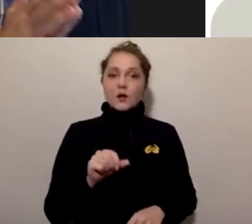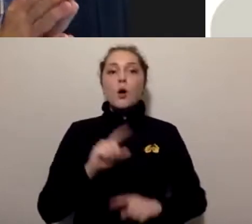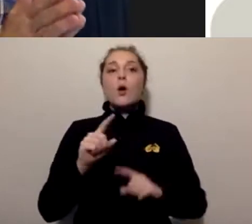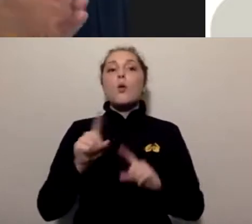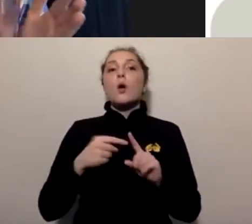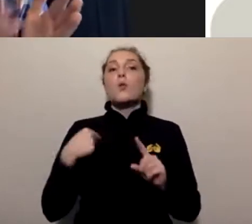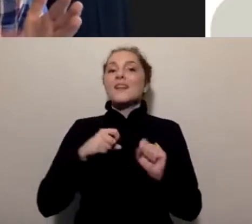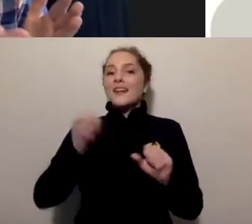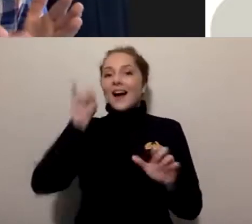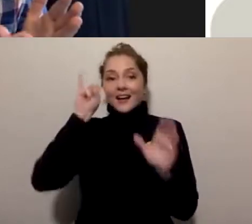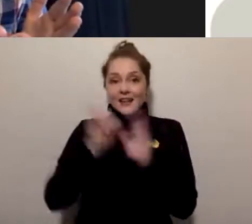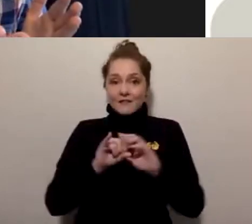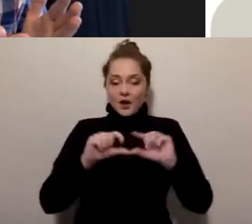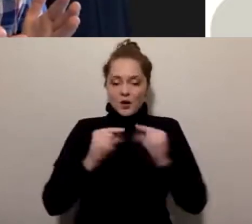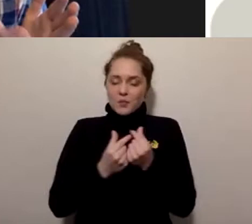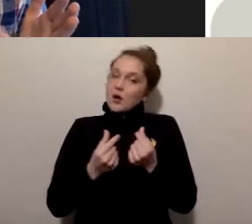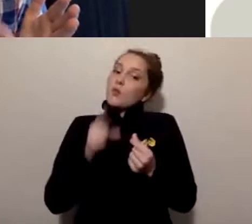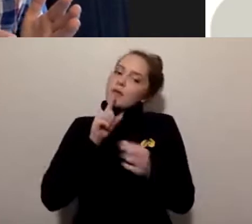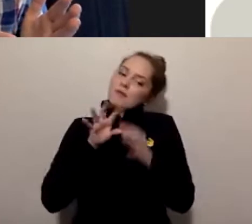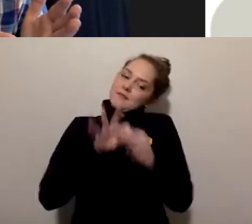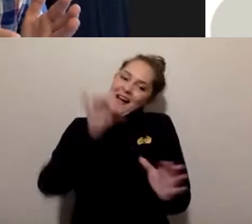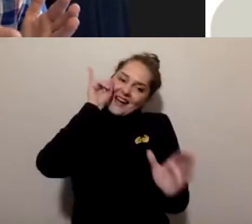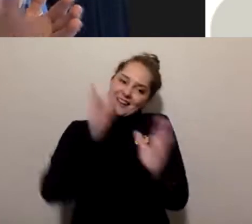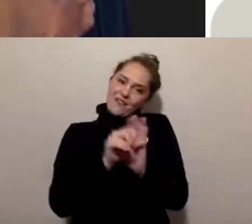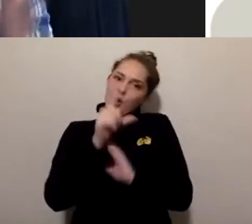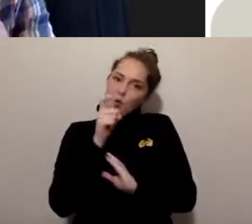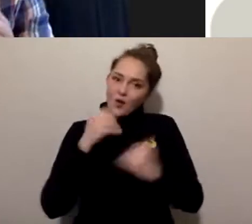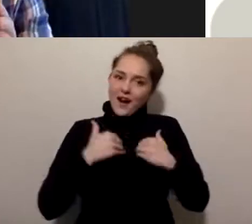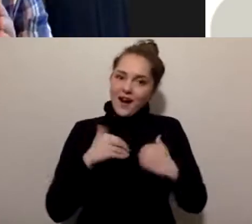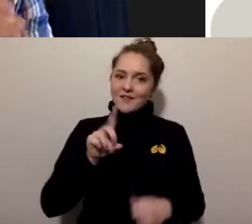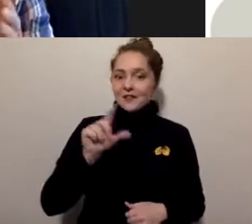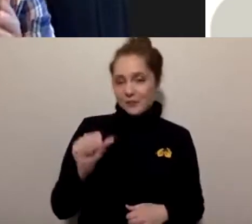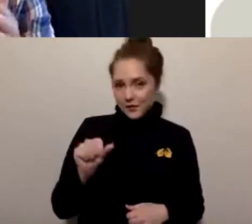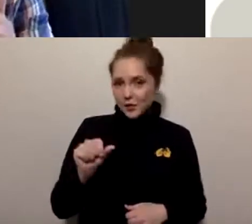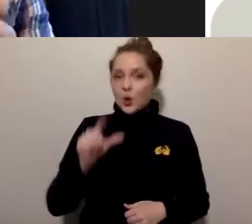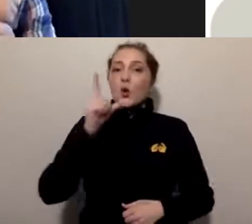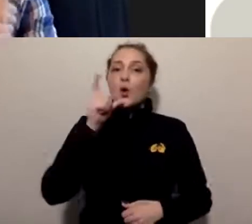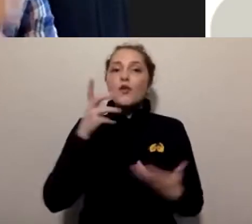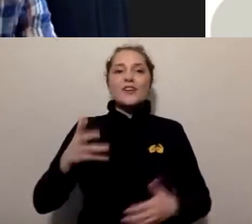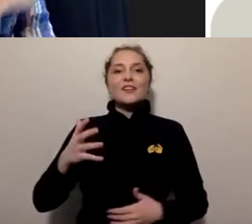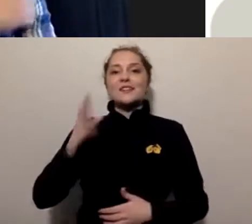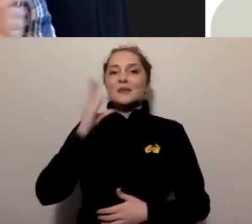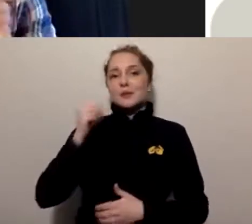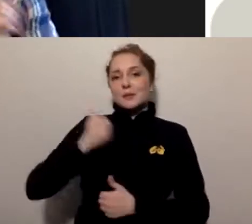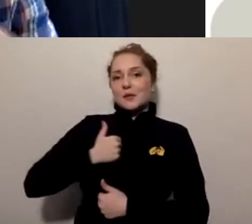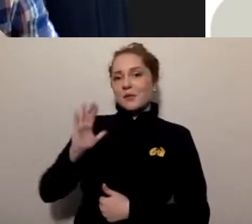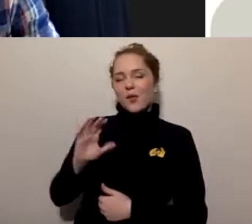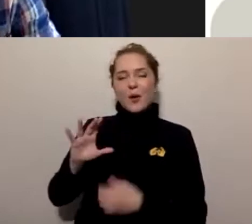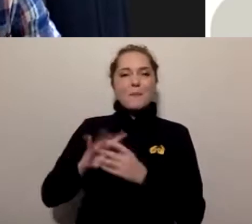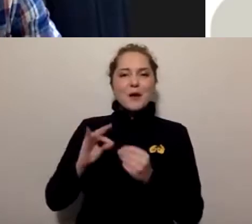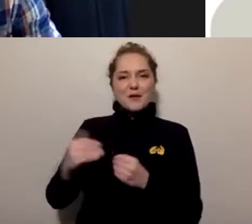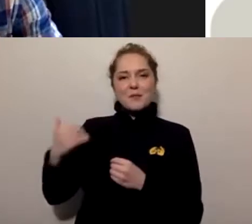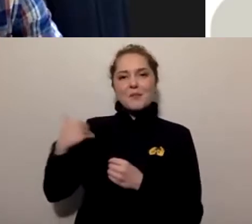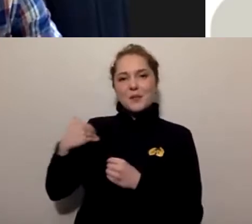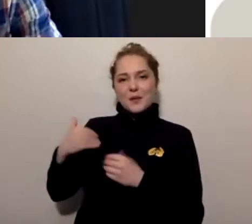identify those groups, and it goes back to identifying people that are living with a disability, people who are veterans, as someone pointed out on one of the breakout rooms, that I